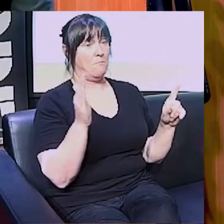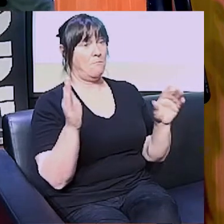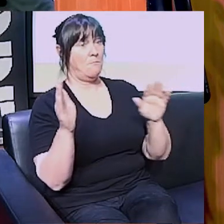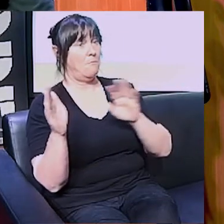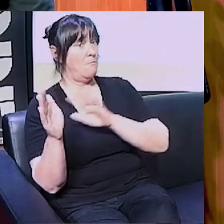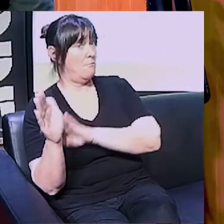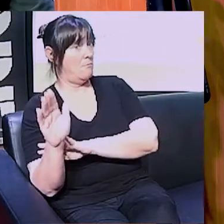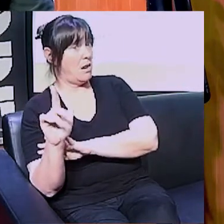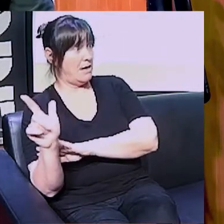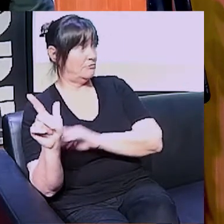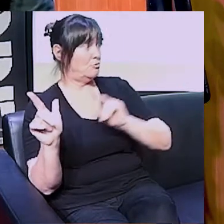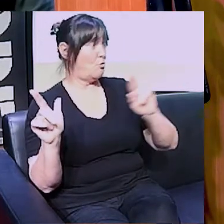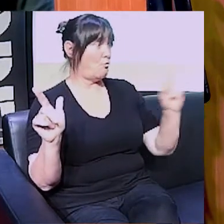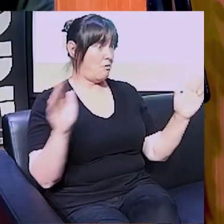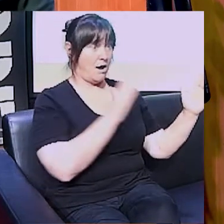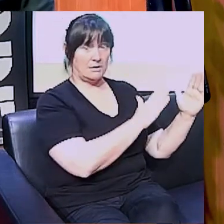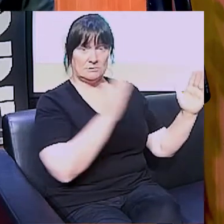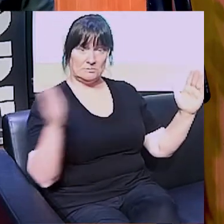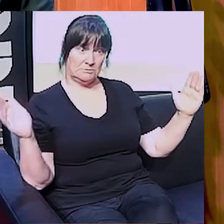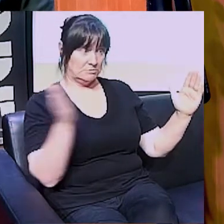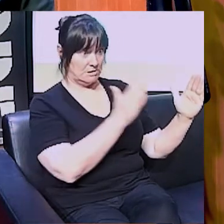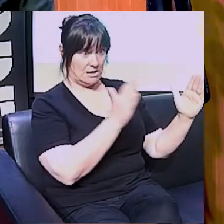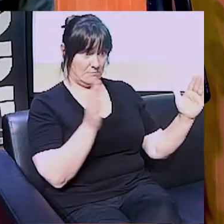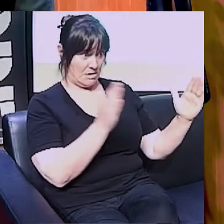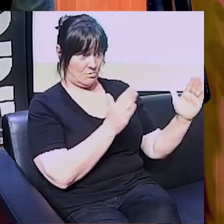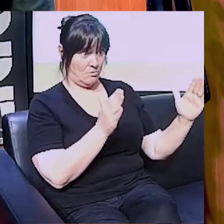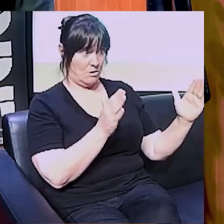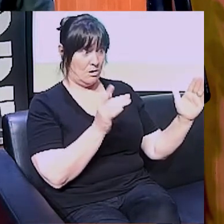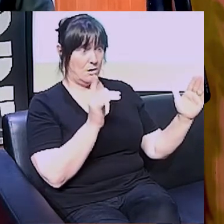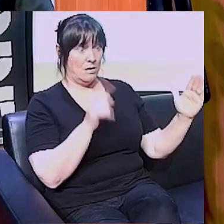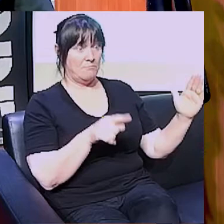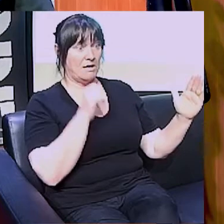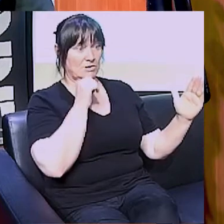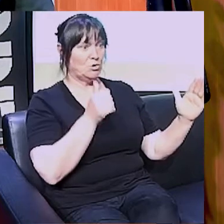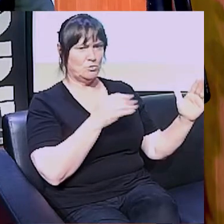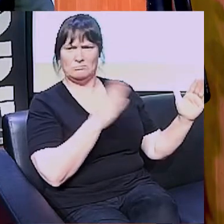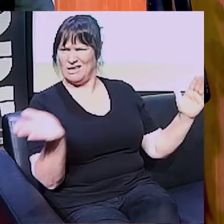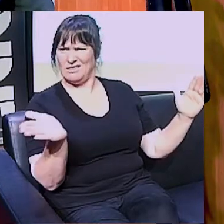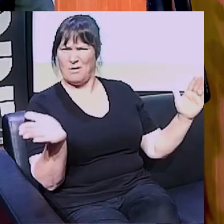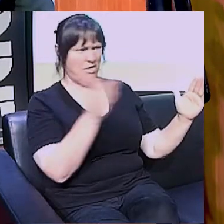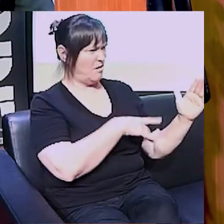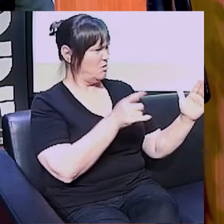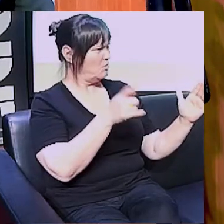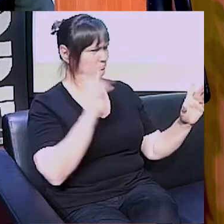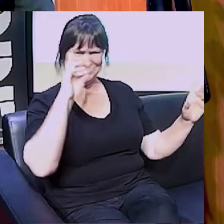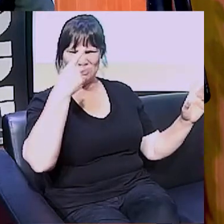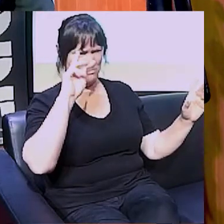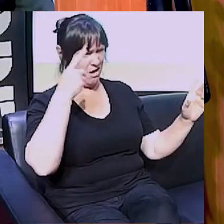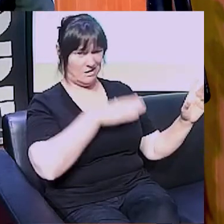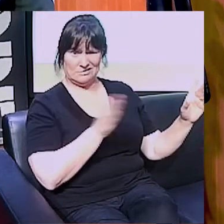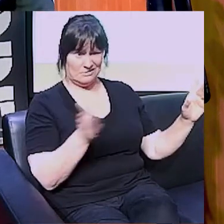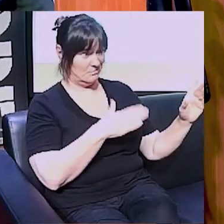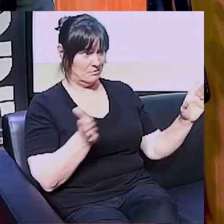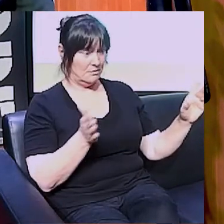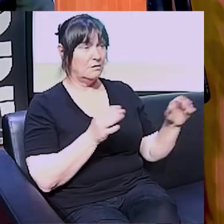know, to the right or to the left or in the middle, but you when you jump ship left and right. Well, actually, I suppose the best way to answer